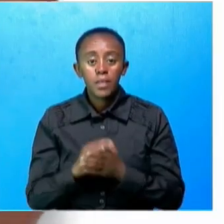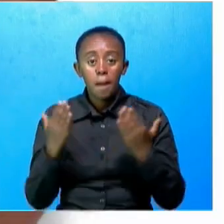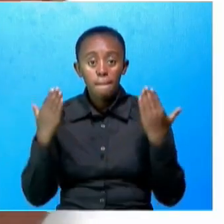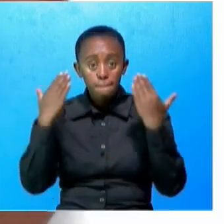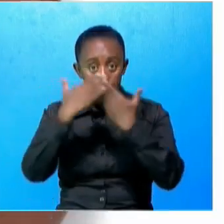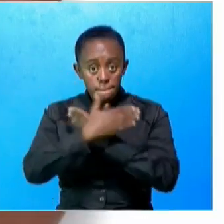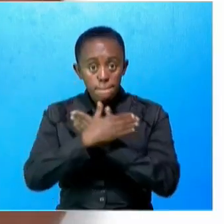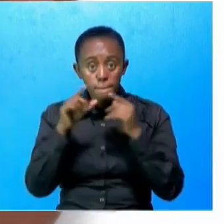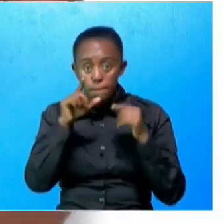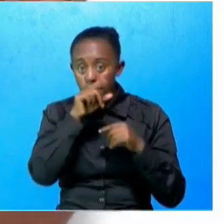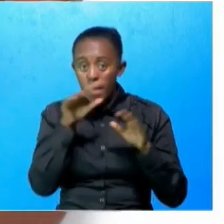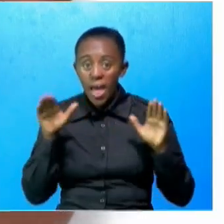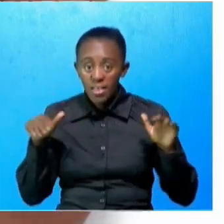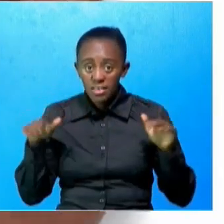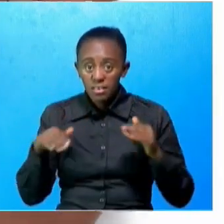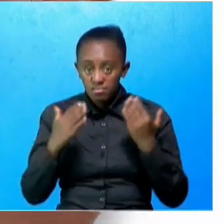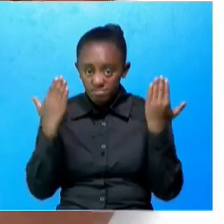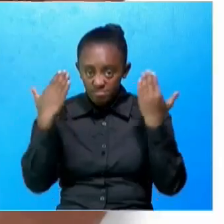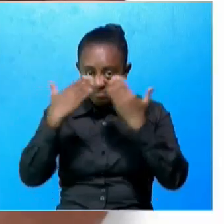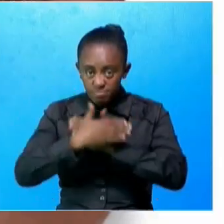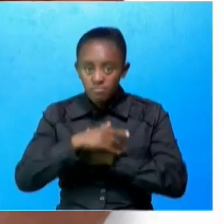bats